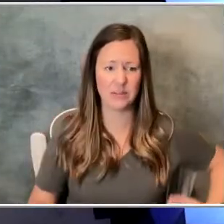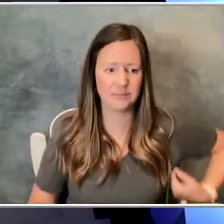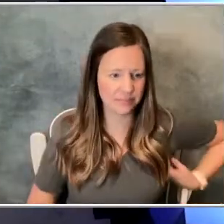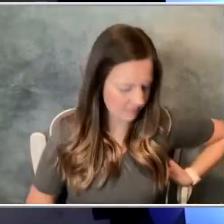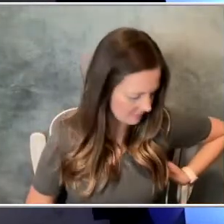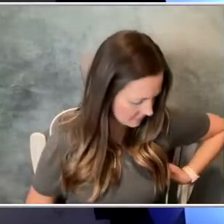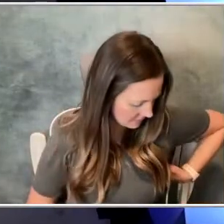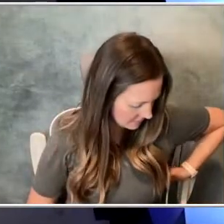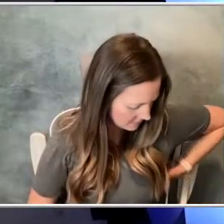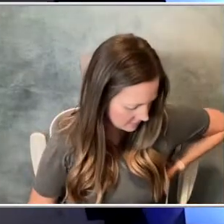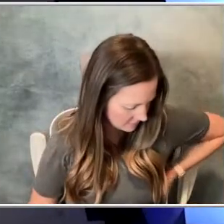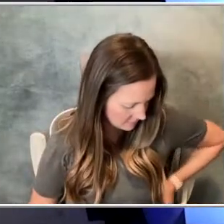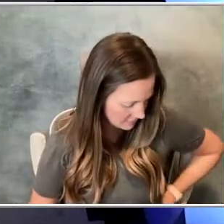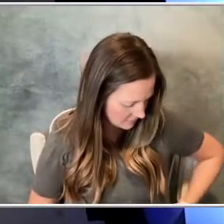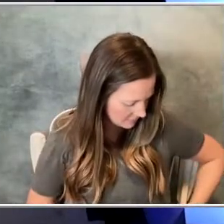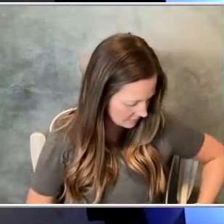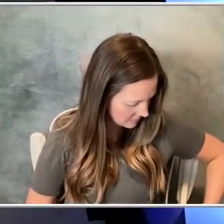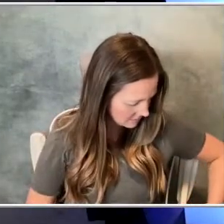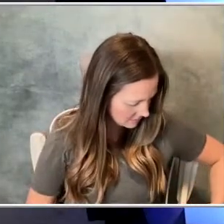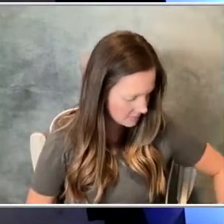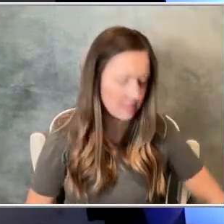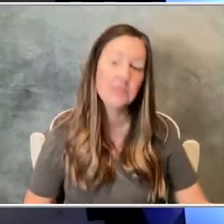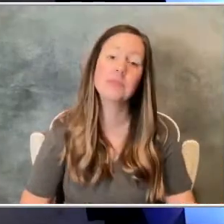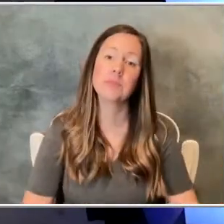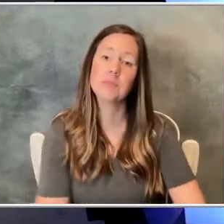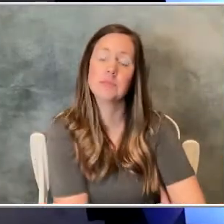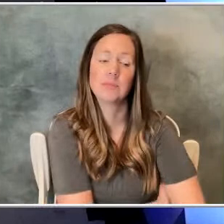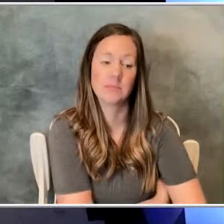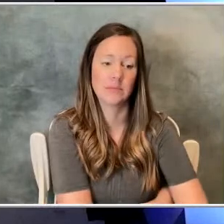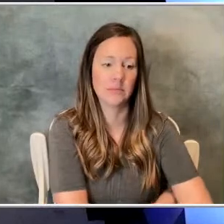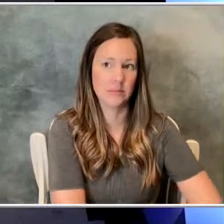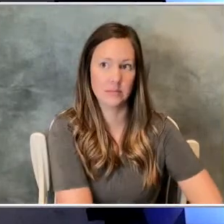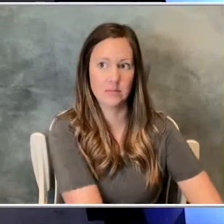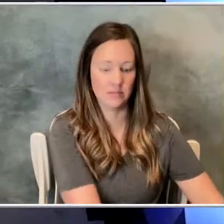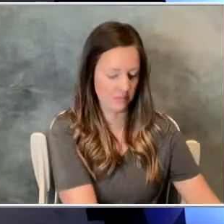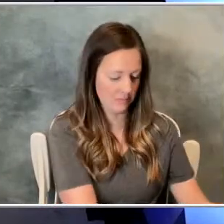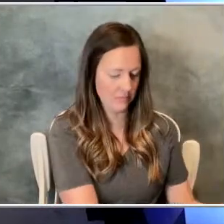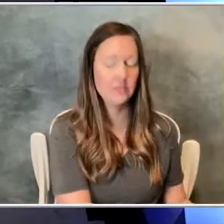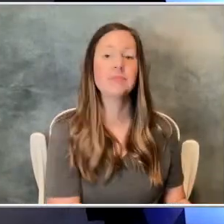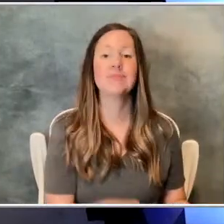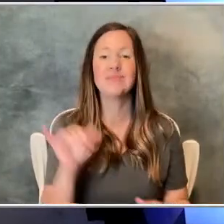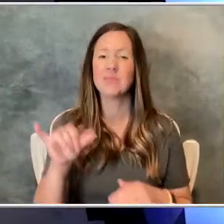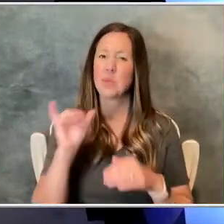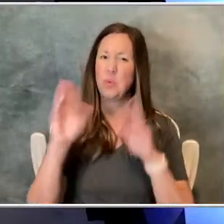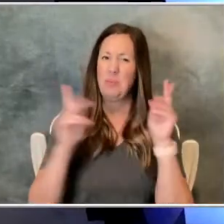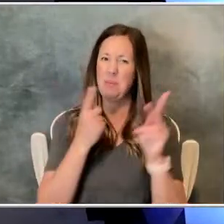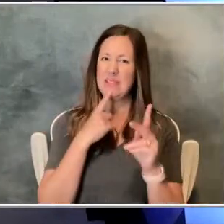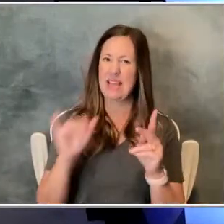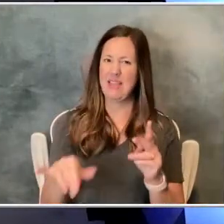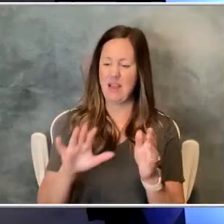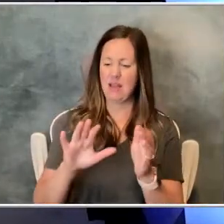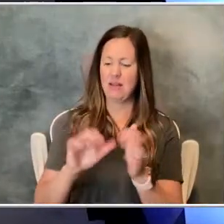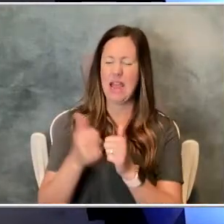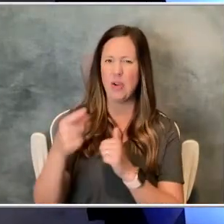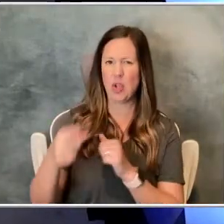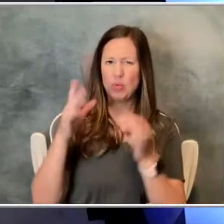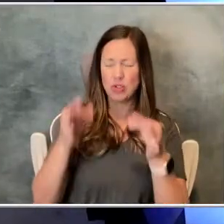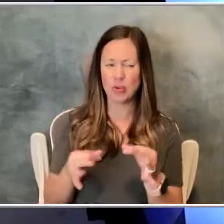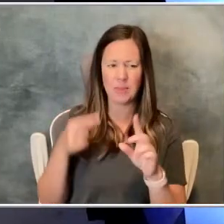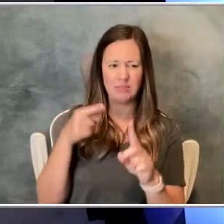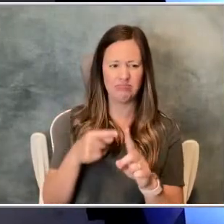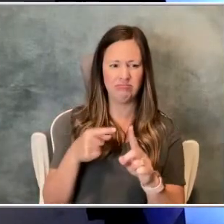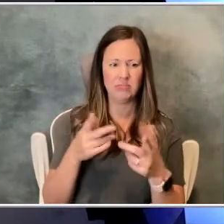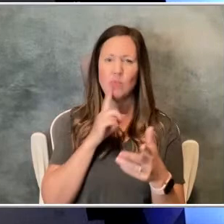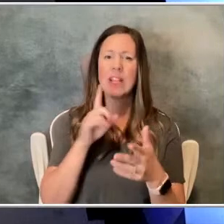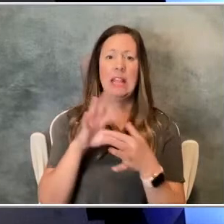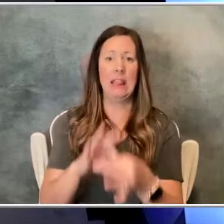Condrich, what do you do when people say, I'm really fatigued? How do you determine the underlying cause of that? And because clearly if it's linked with mortality, and clearly from the